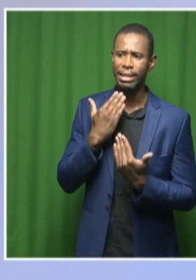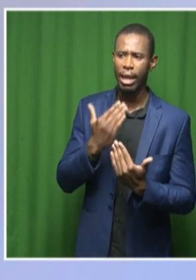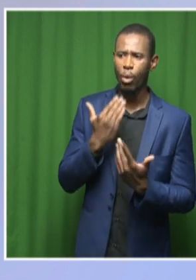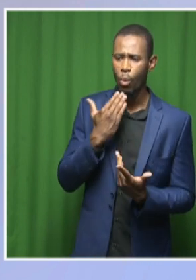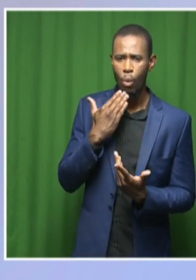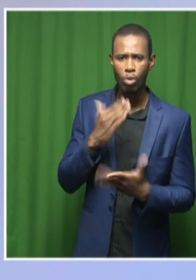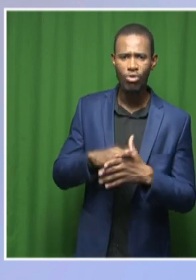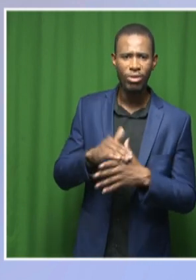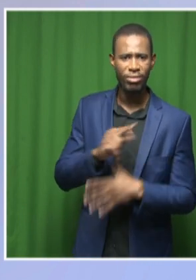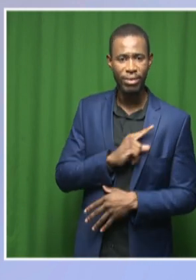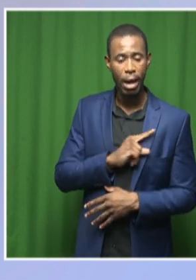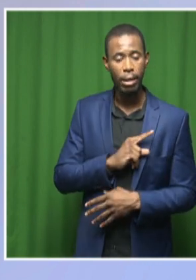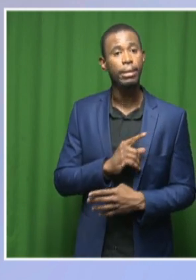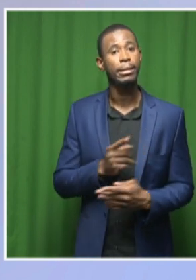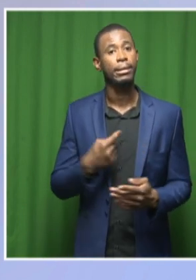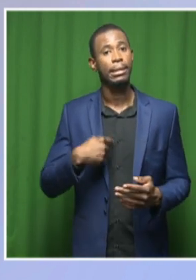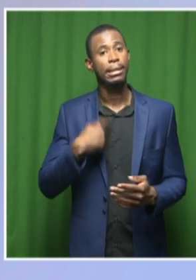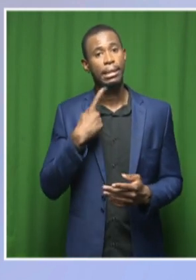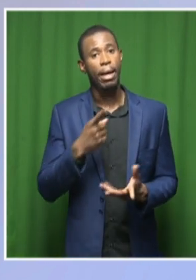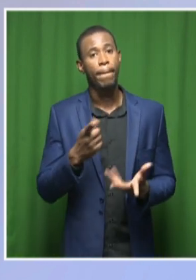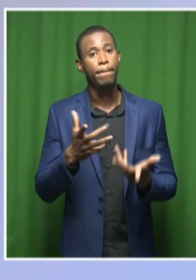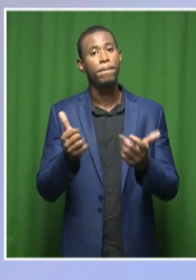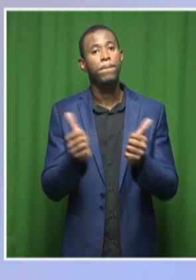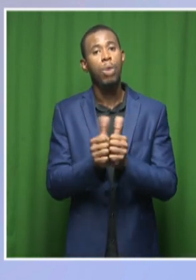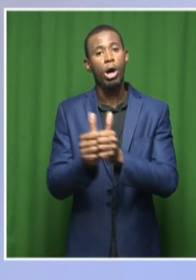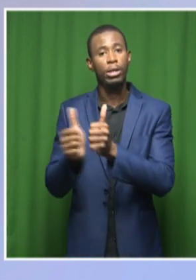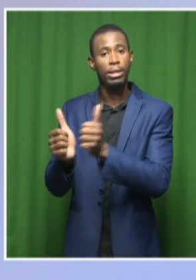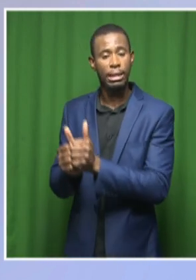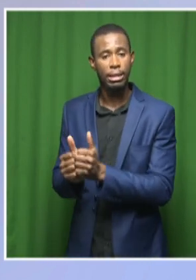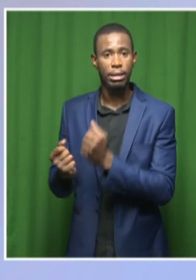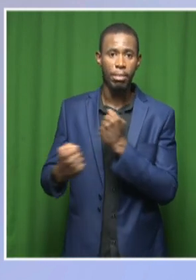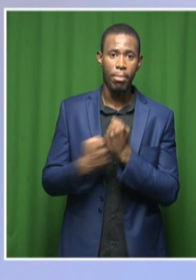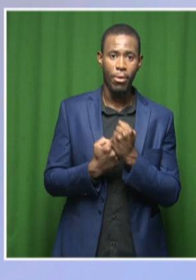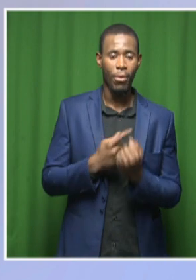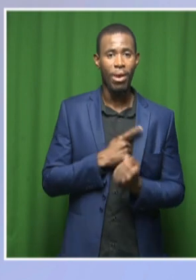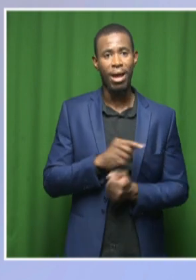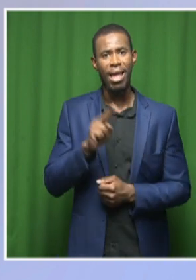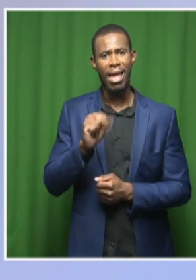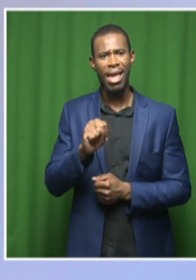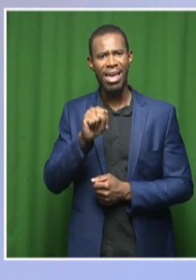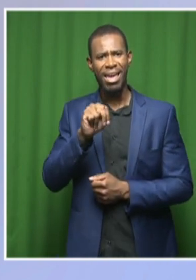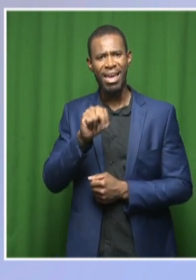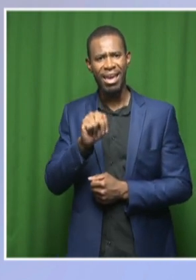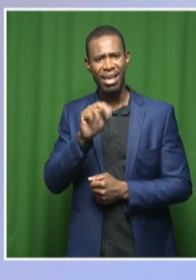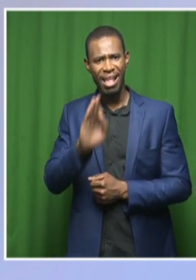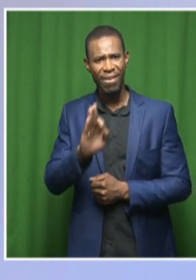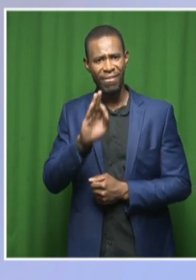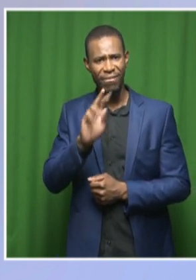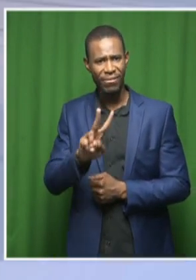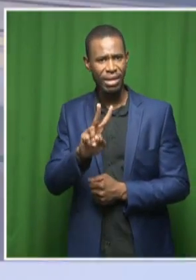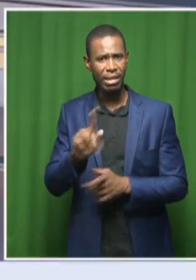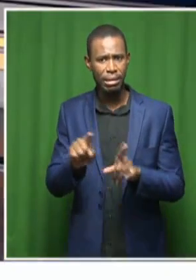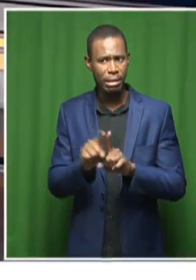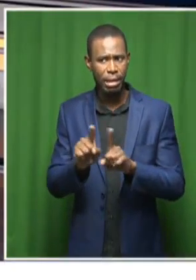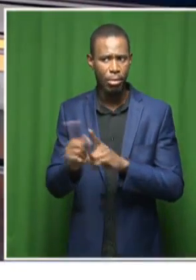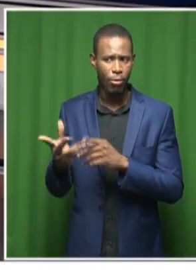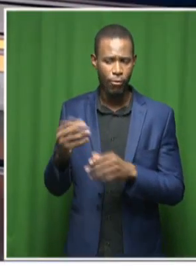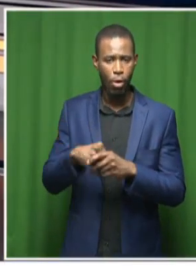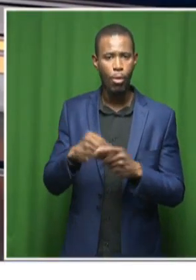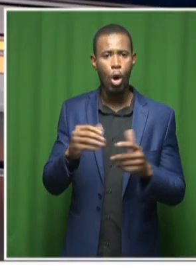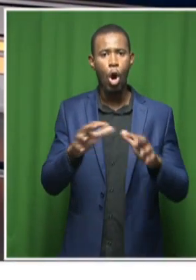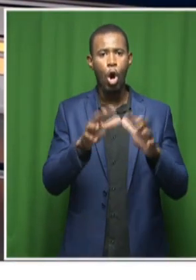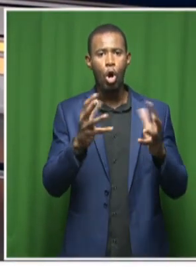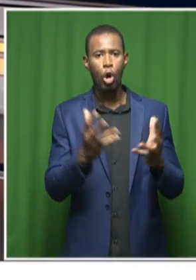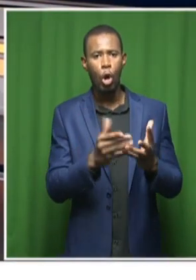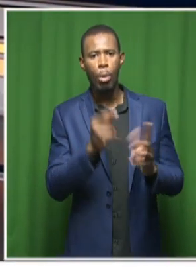you know, support of partners. I mean, the NFVF also has come on board, you know, different other partners, Global Citizen, Standard